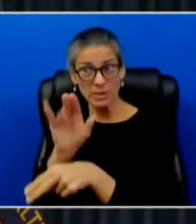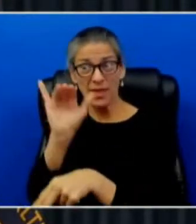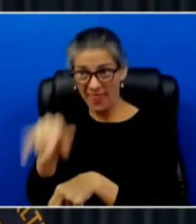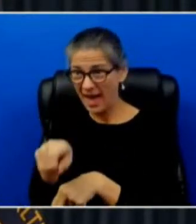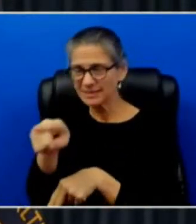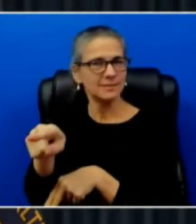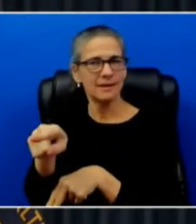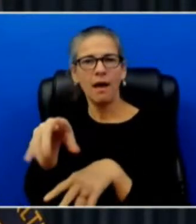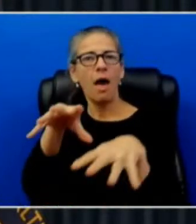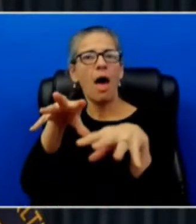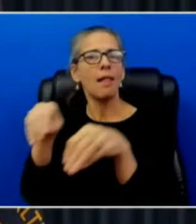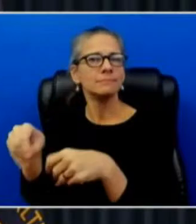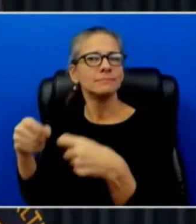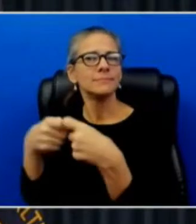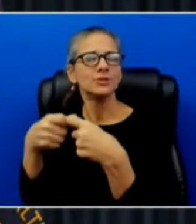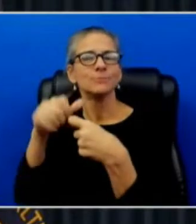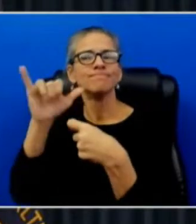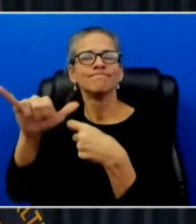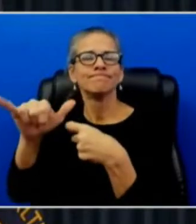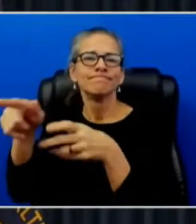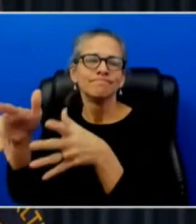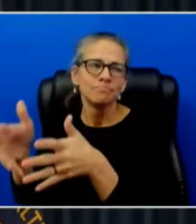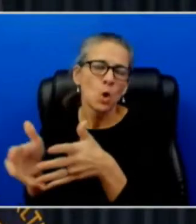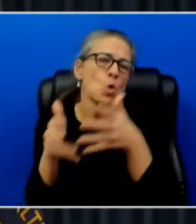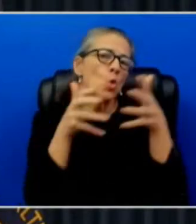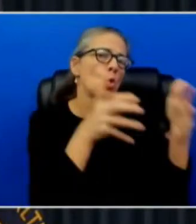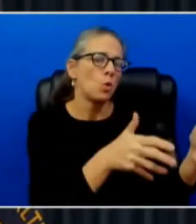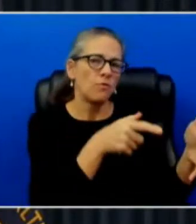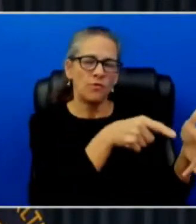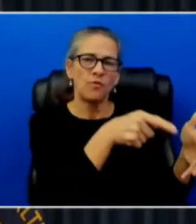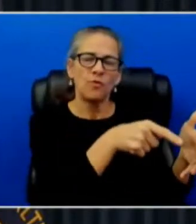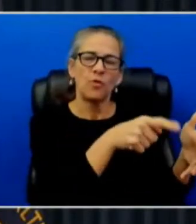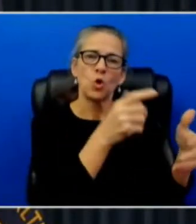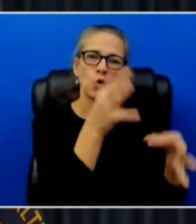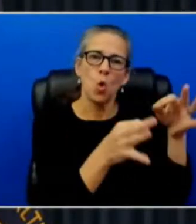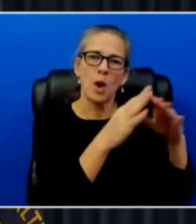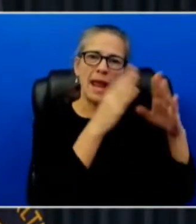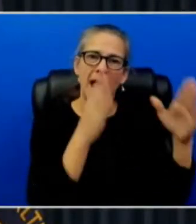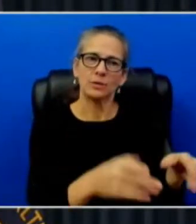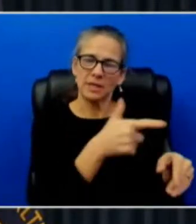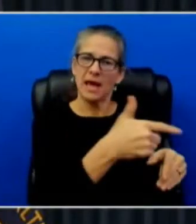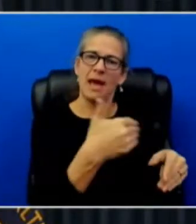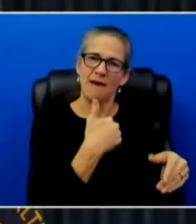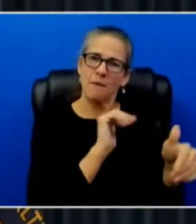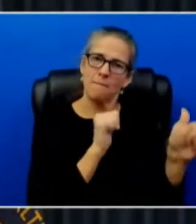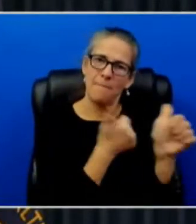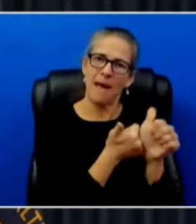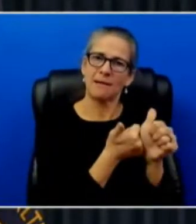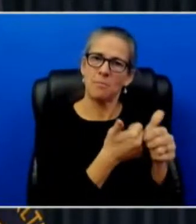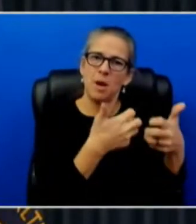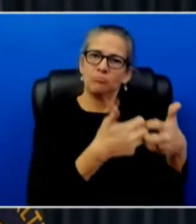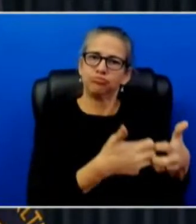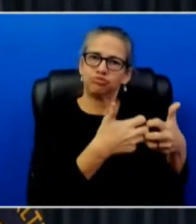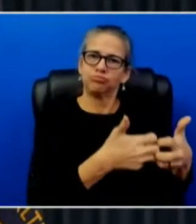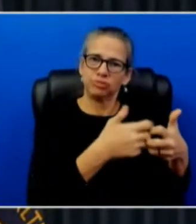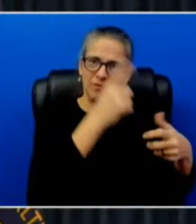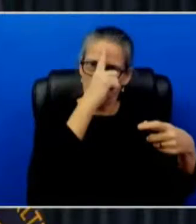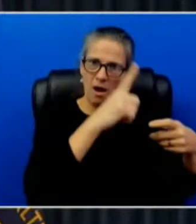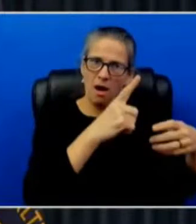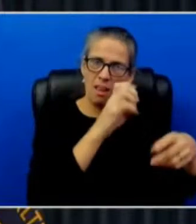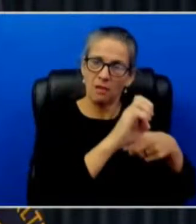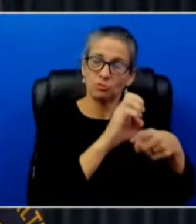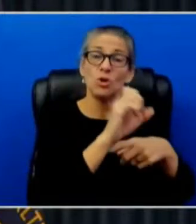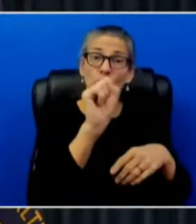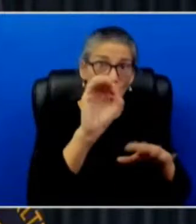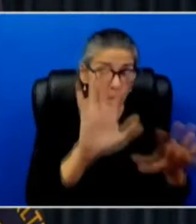the courthouse where they have a backup generator. So even though your county may not be the one struggling, there are other counties that may be. So this information